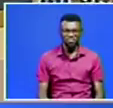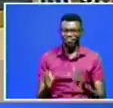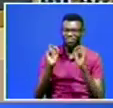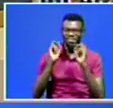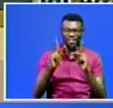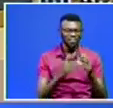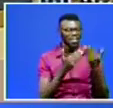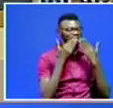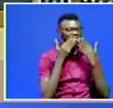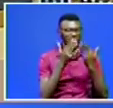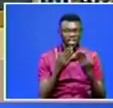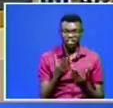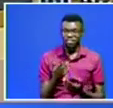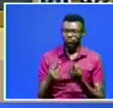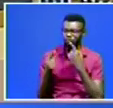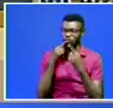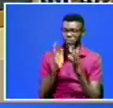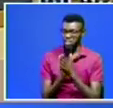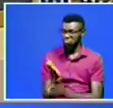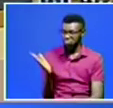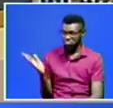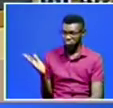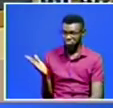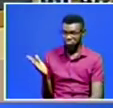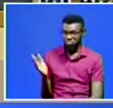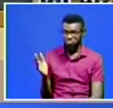Okay, so thank you so much. We've been talking to the one and only Celestine.